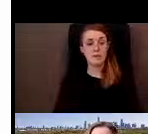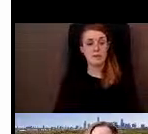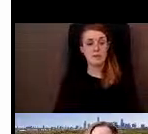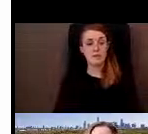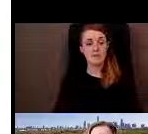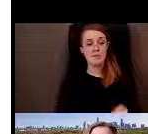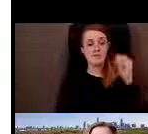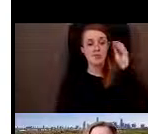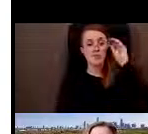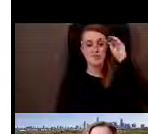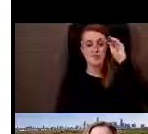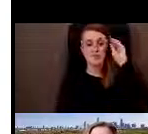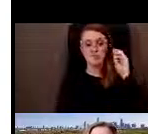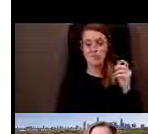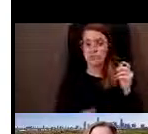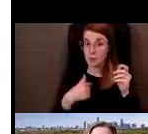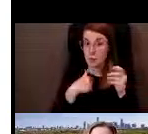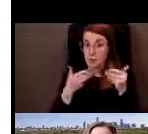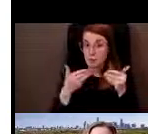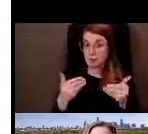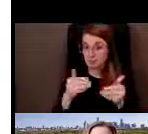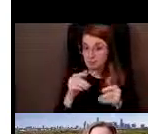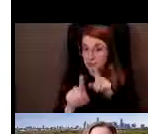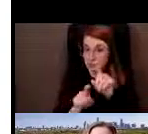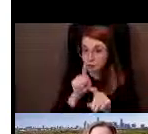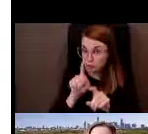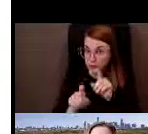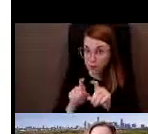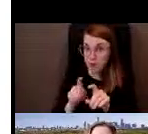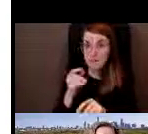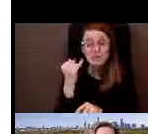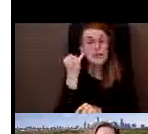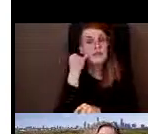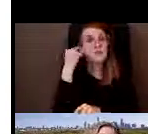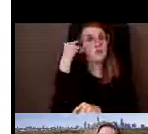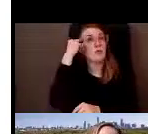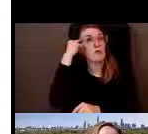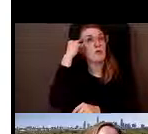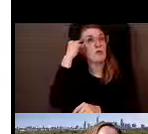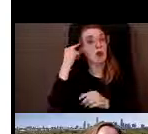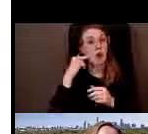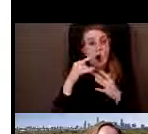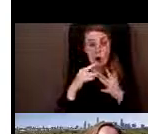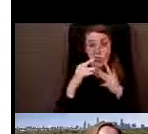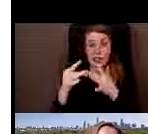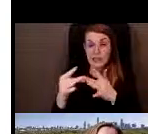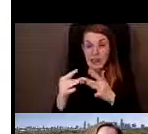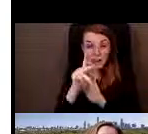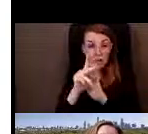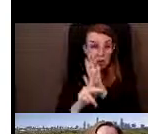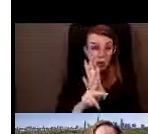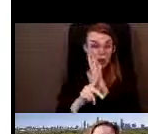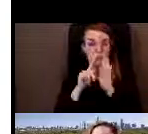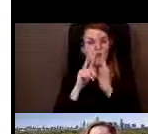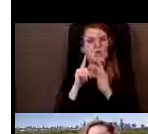So I'm going to ask some questions. If you think back to our guiding principles and goals that we established